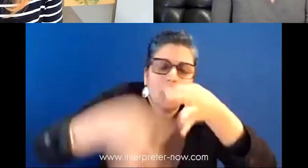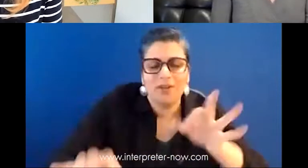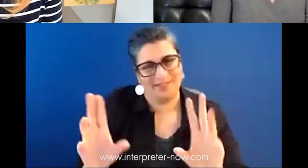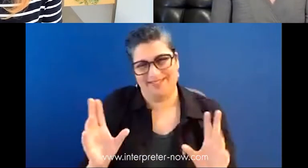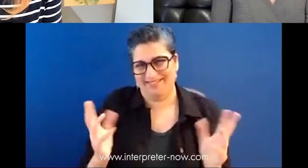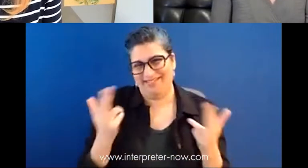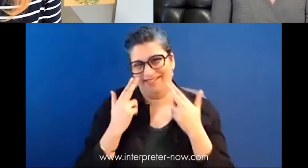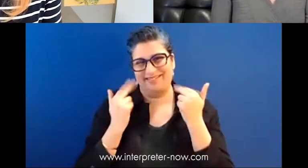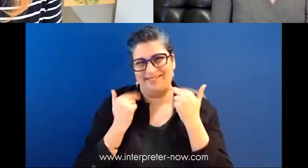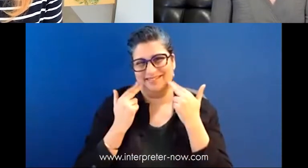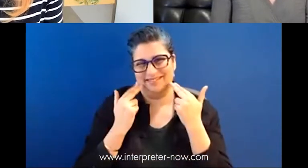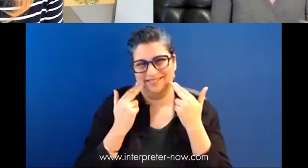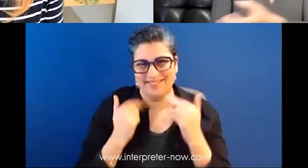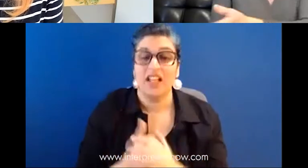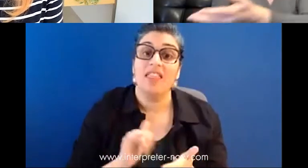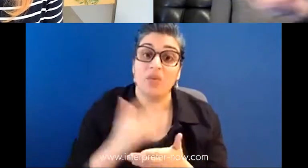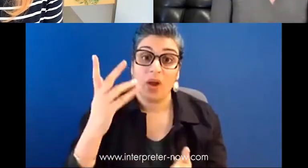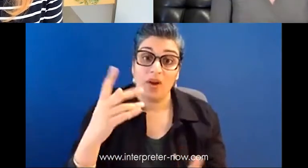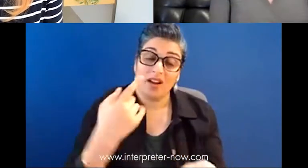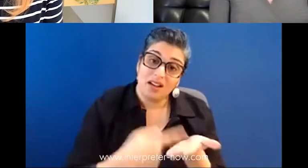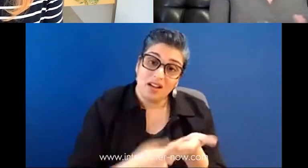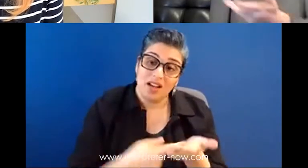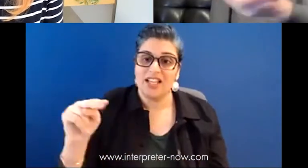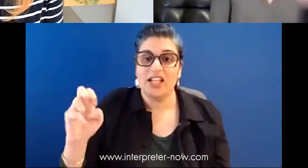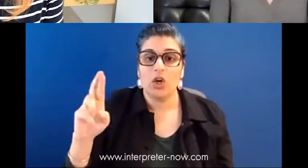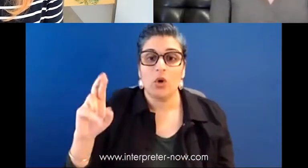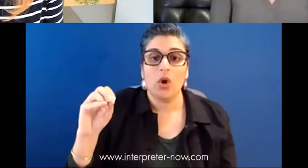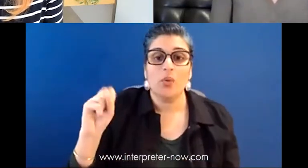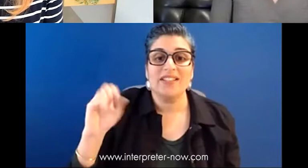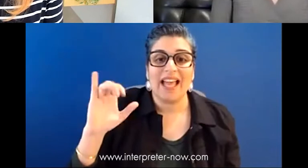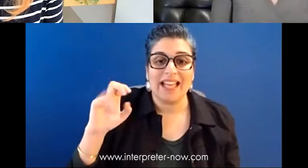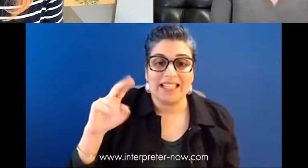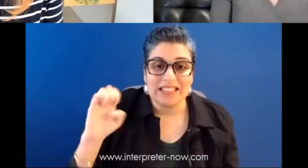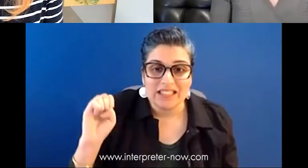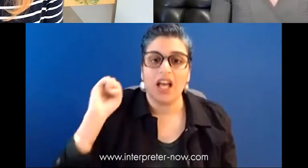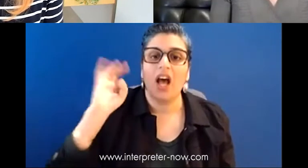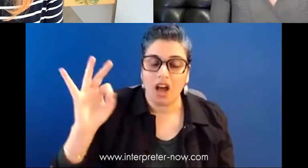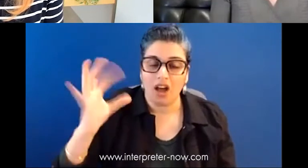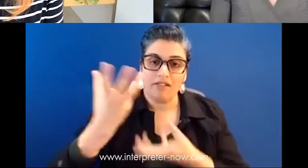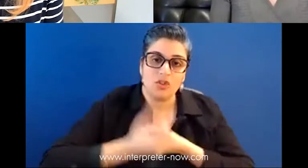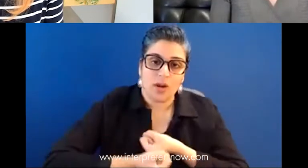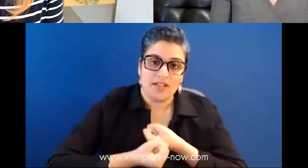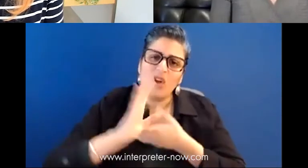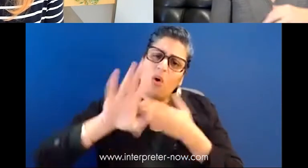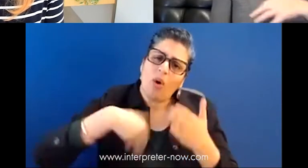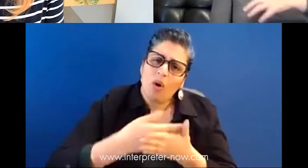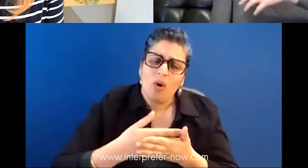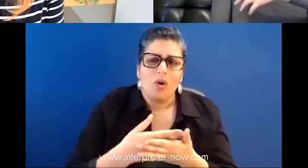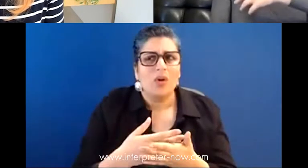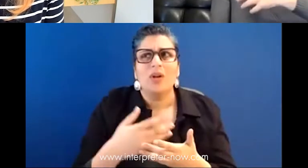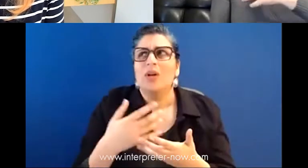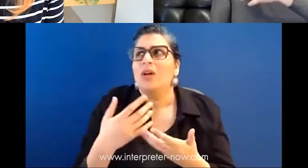to talk about the neuroscience of trust, because all of this work, a whole year of essentially doing social network